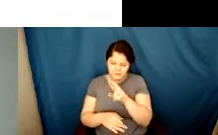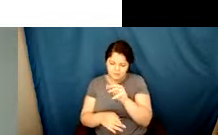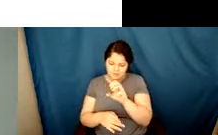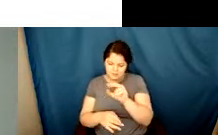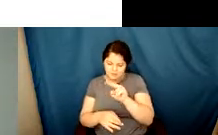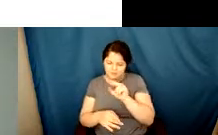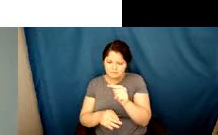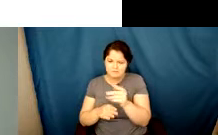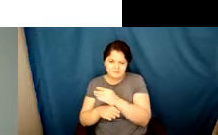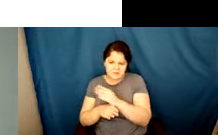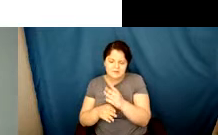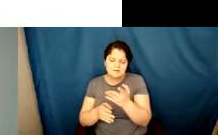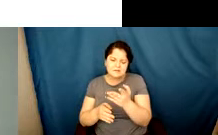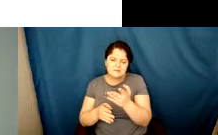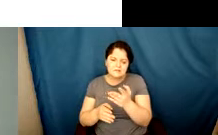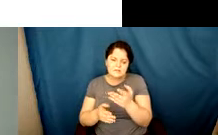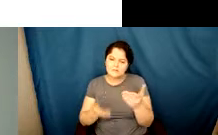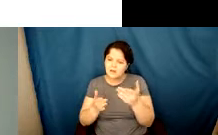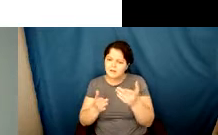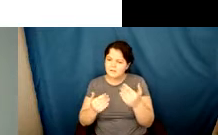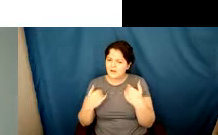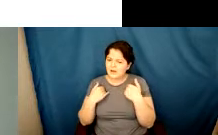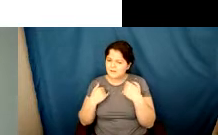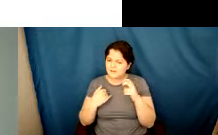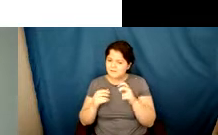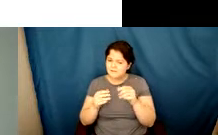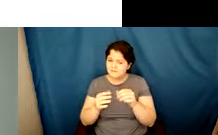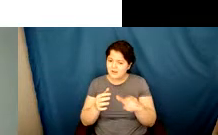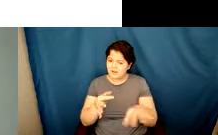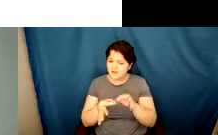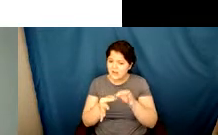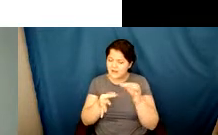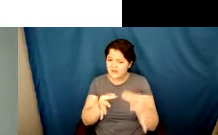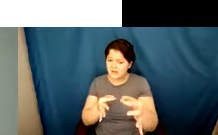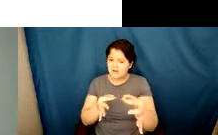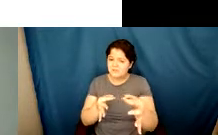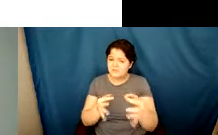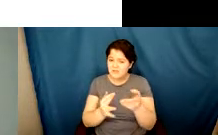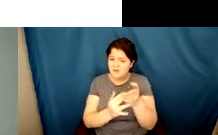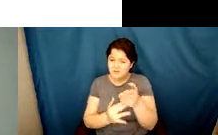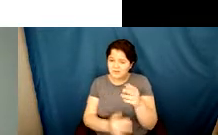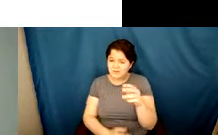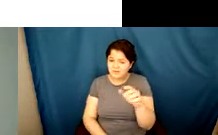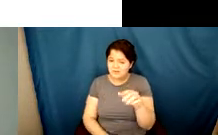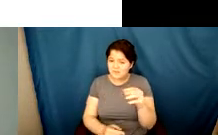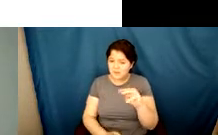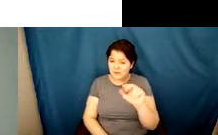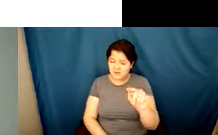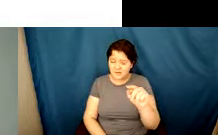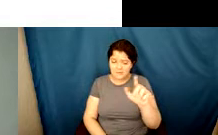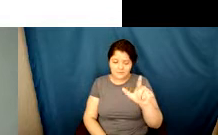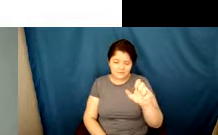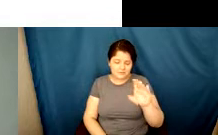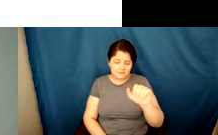maybe somehow we could tie in an extension of the 39 up through here, maybe even all the way into Mount Lebanon. That could bring even more people to